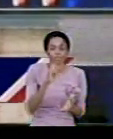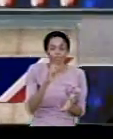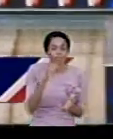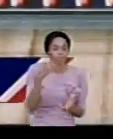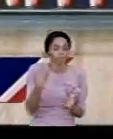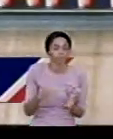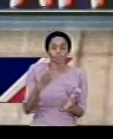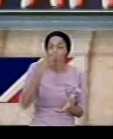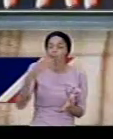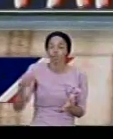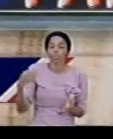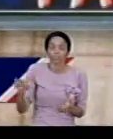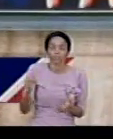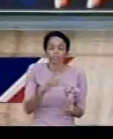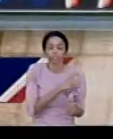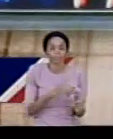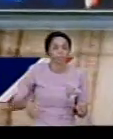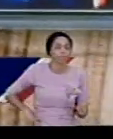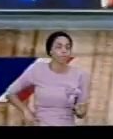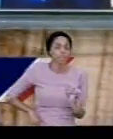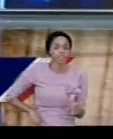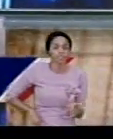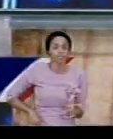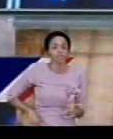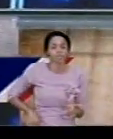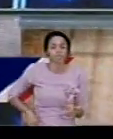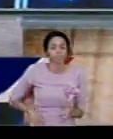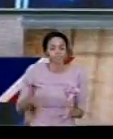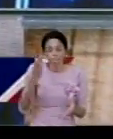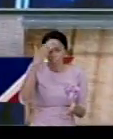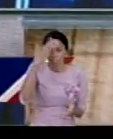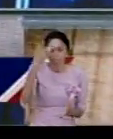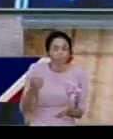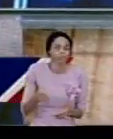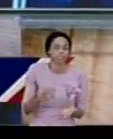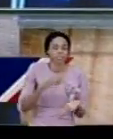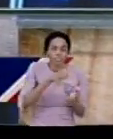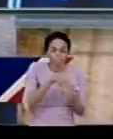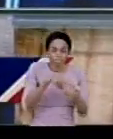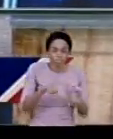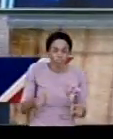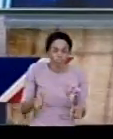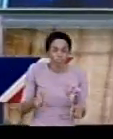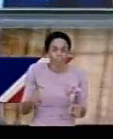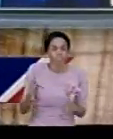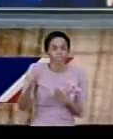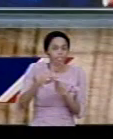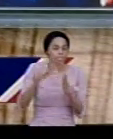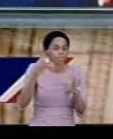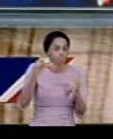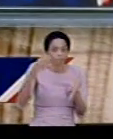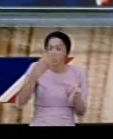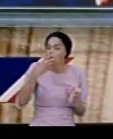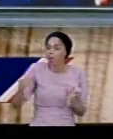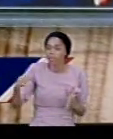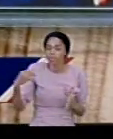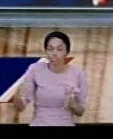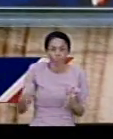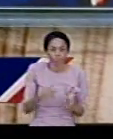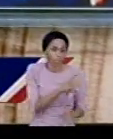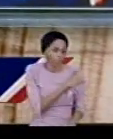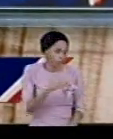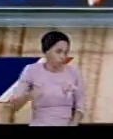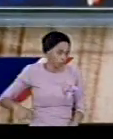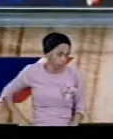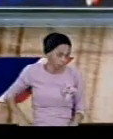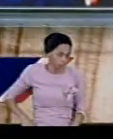of the Lord. Now note the difference. The curse of the law, that's of